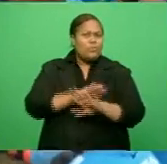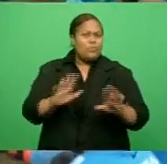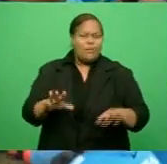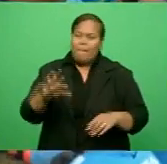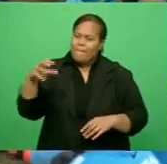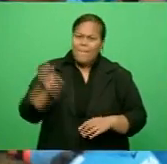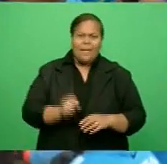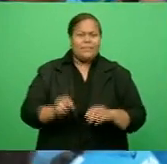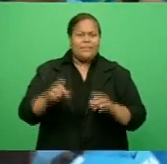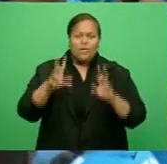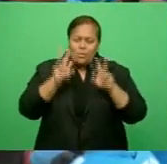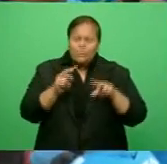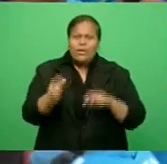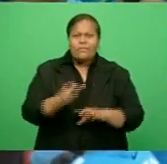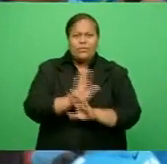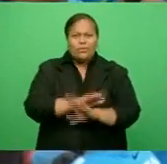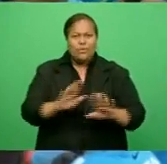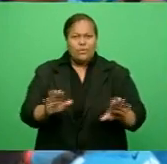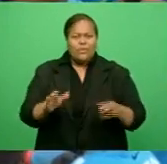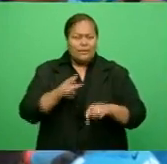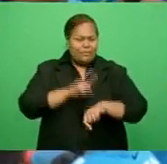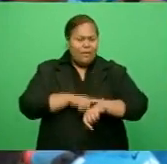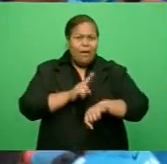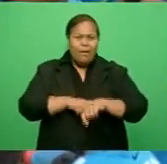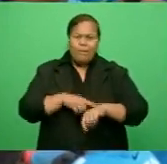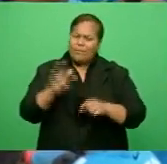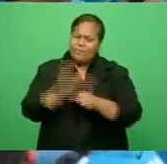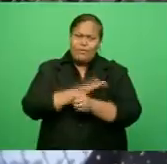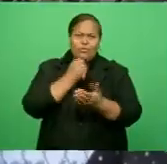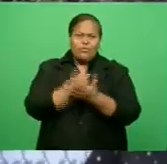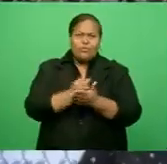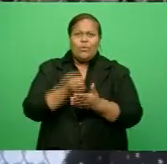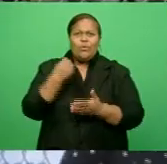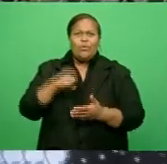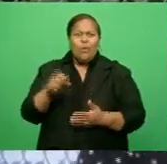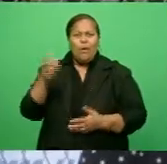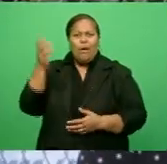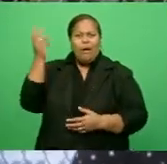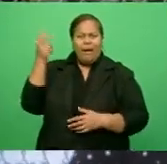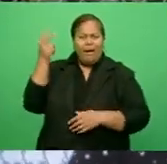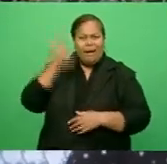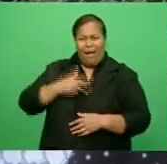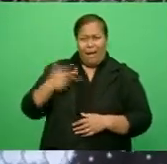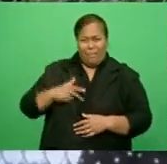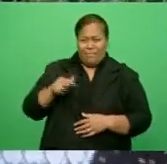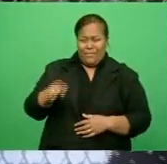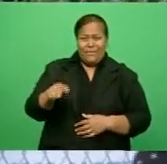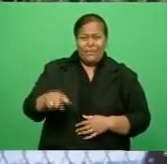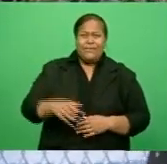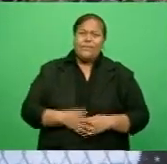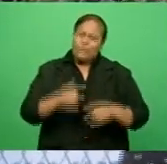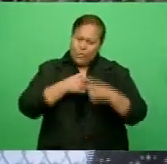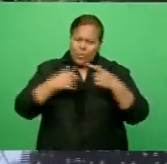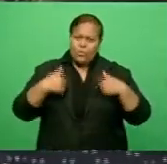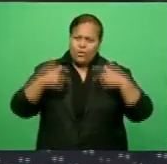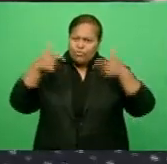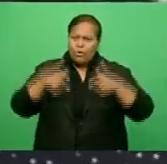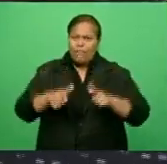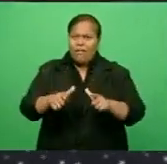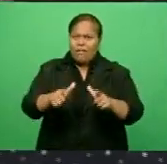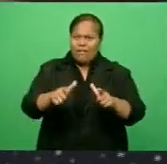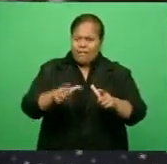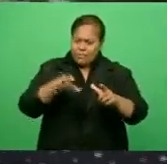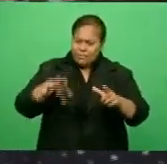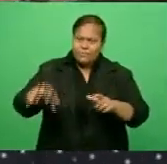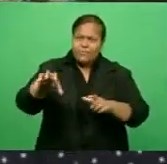in their children and ensuring they're free from harm. As we travel across the country and work with children, there's one thing